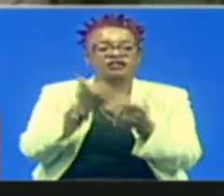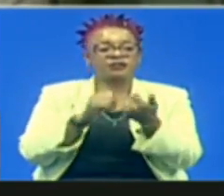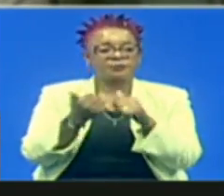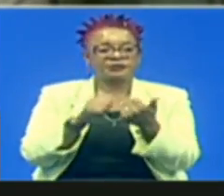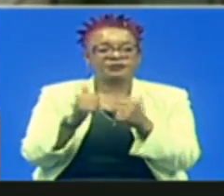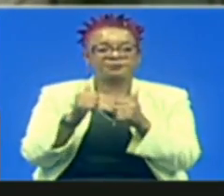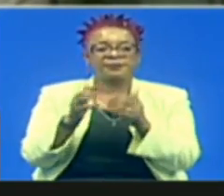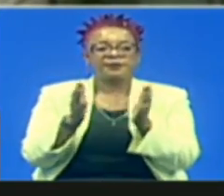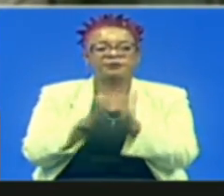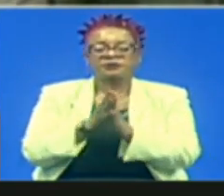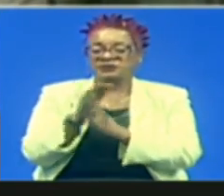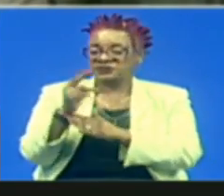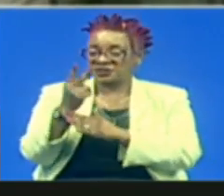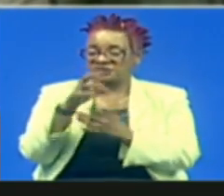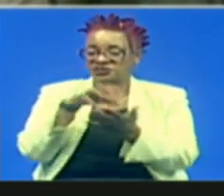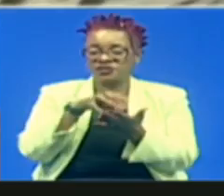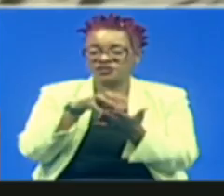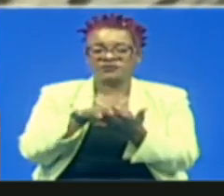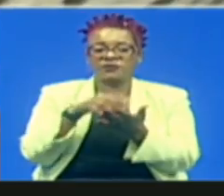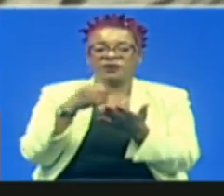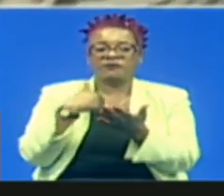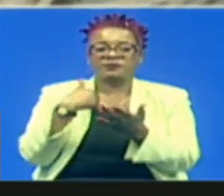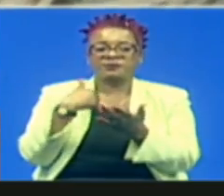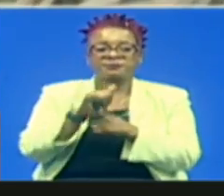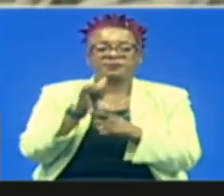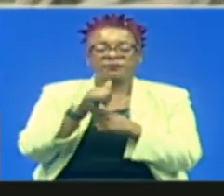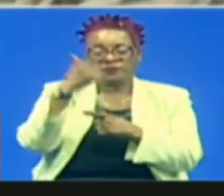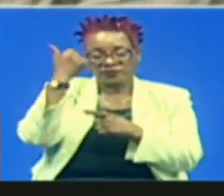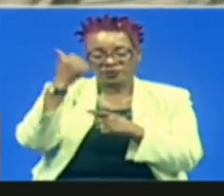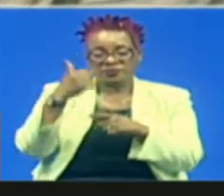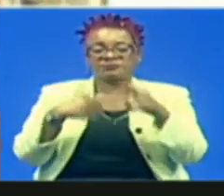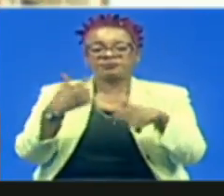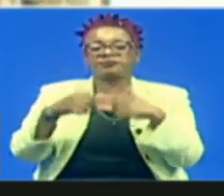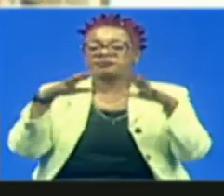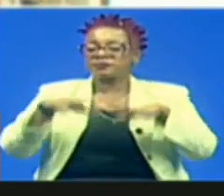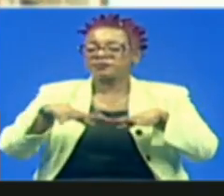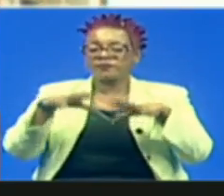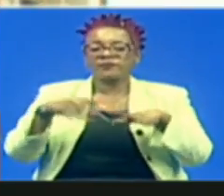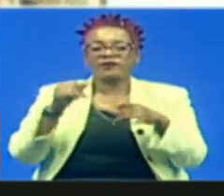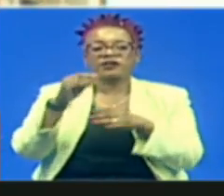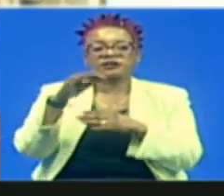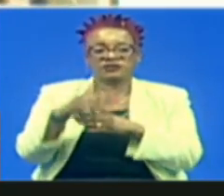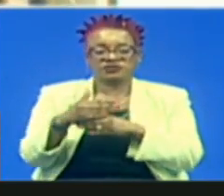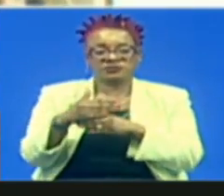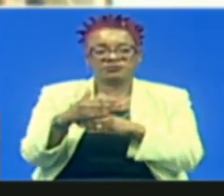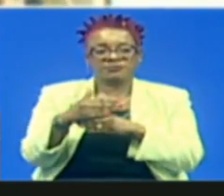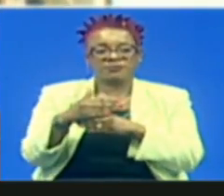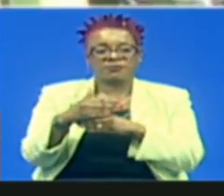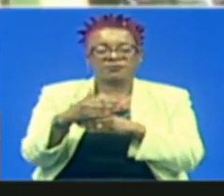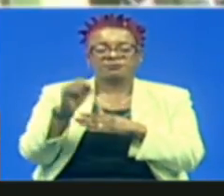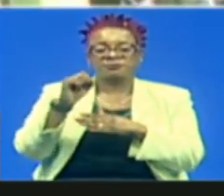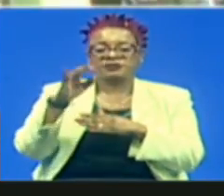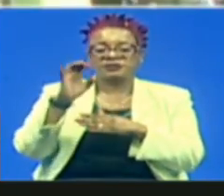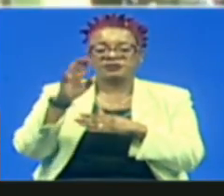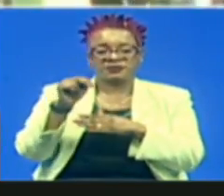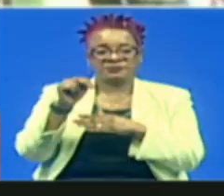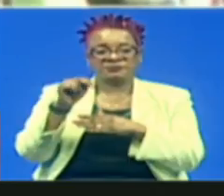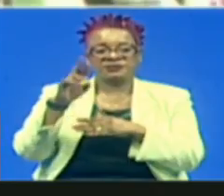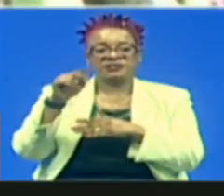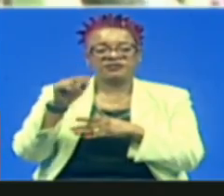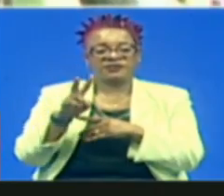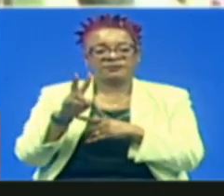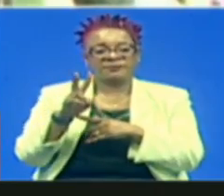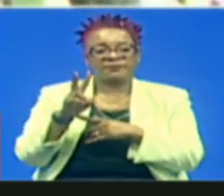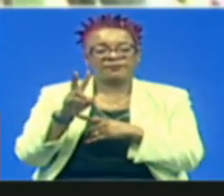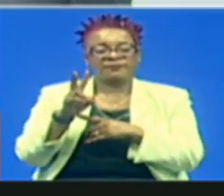with the second stage of the opening day being cancelled due to continuous rains in the forest stage. Sean Carter-Villis, NTV.